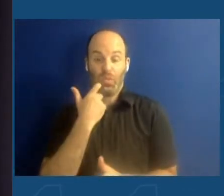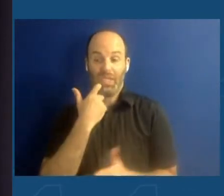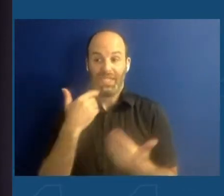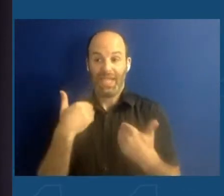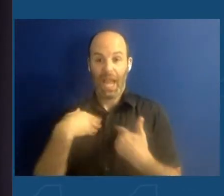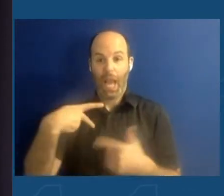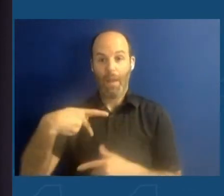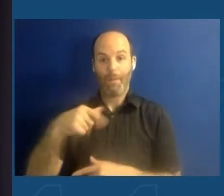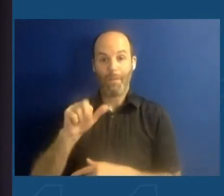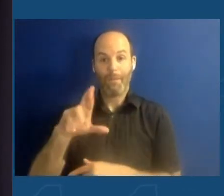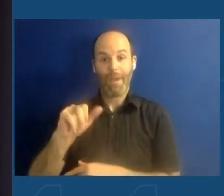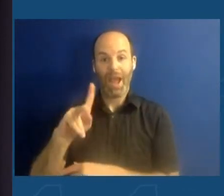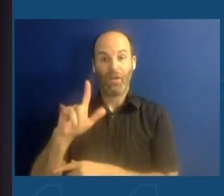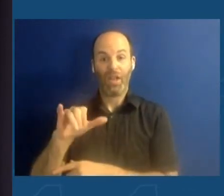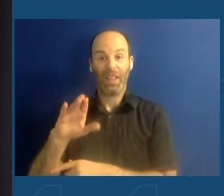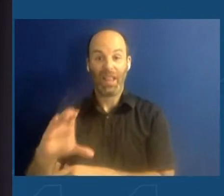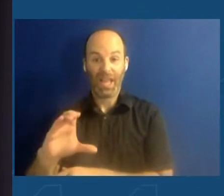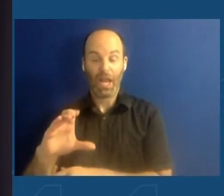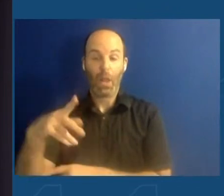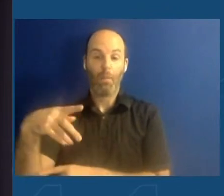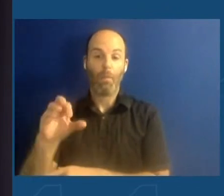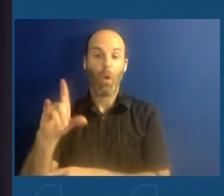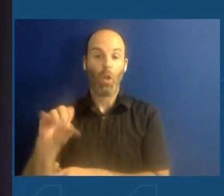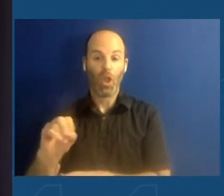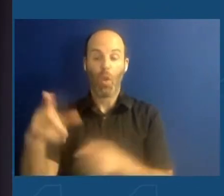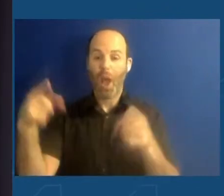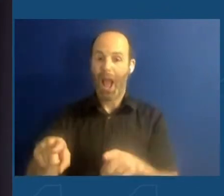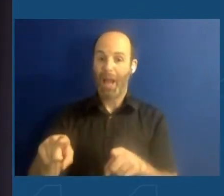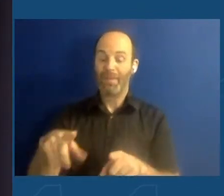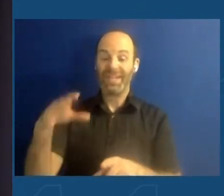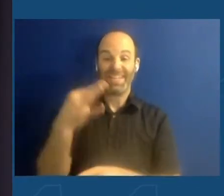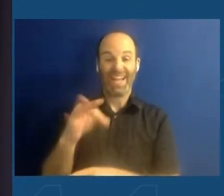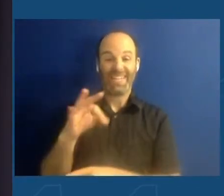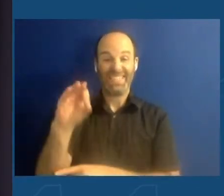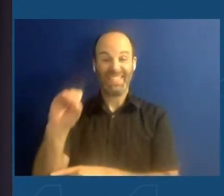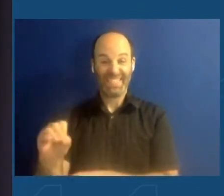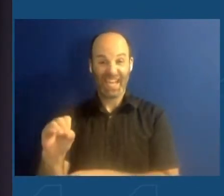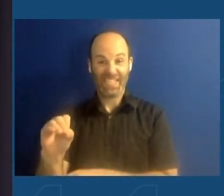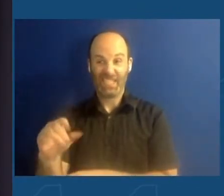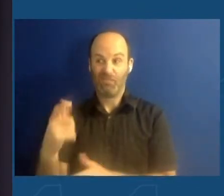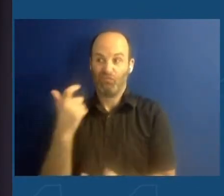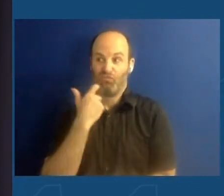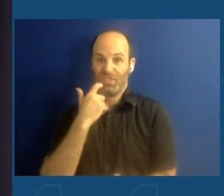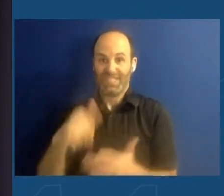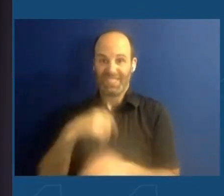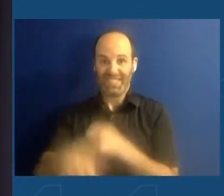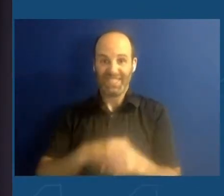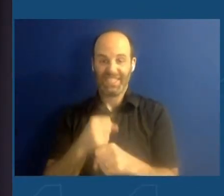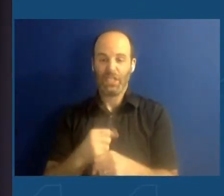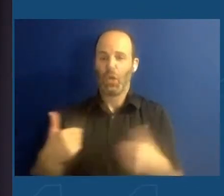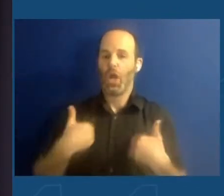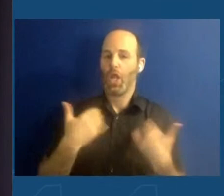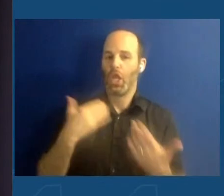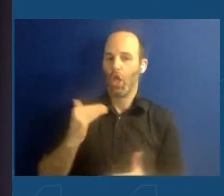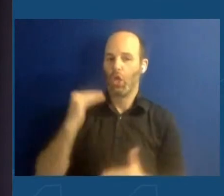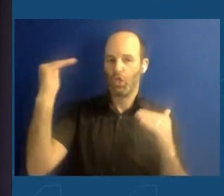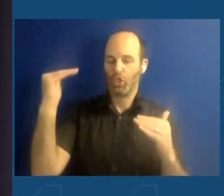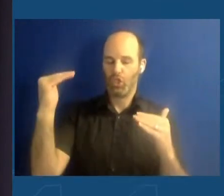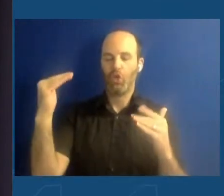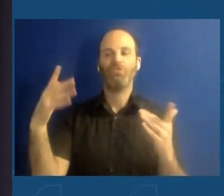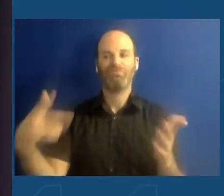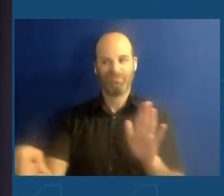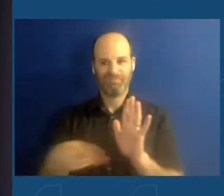polio diagnosed in 1990, but in June of this year, a young adult was diagnosed with polio in Rockland